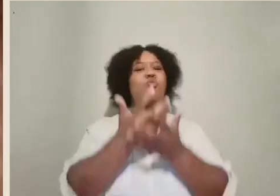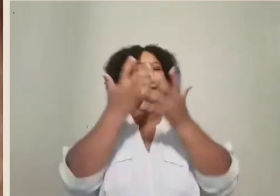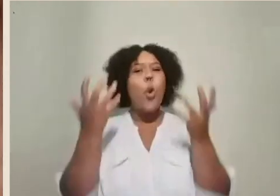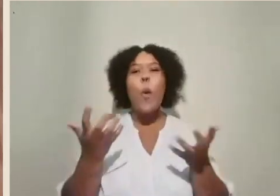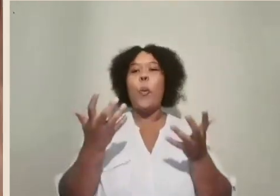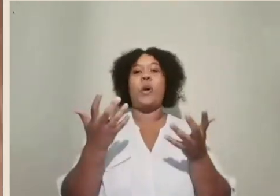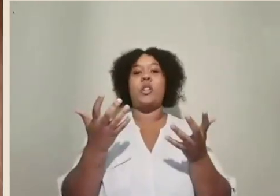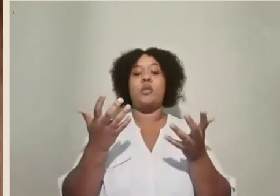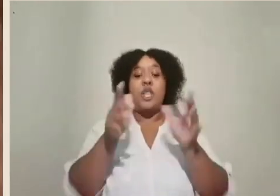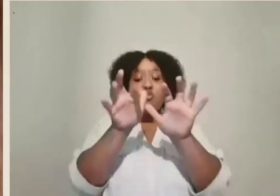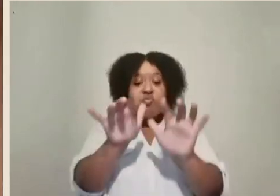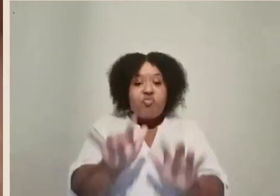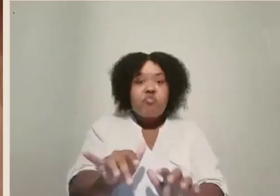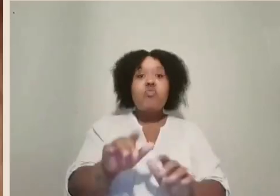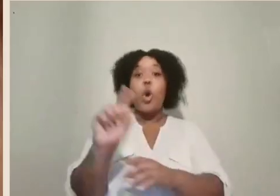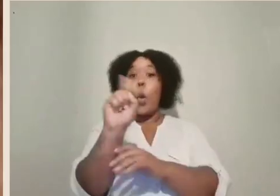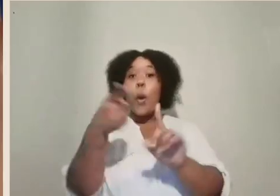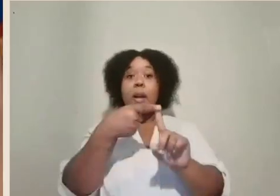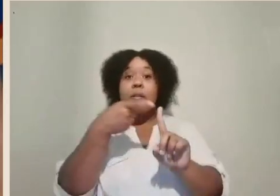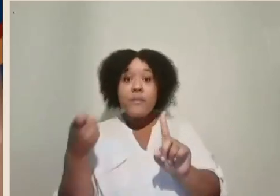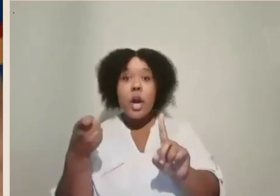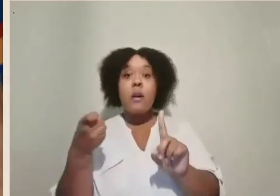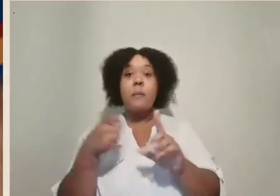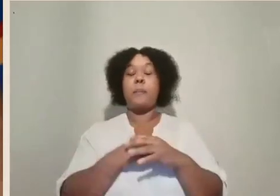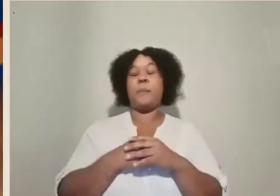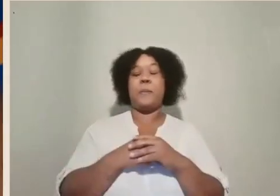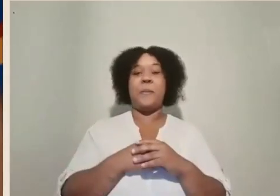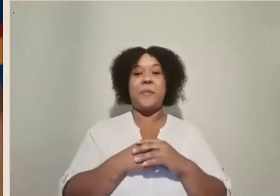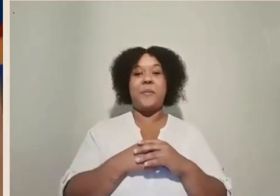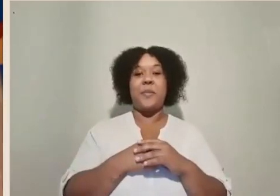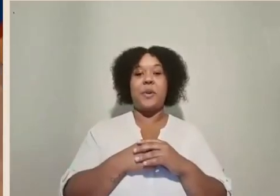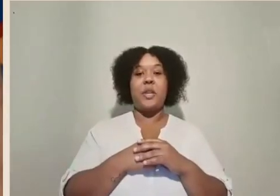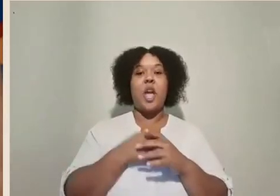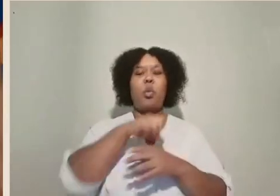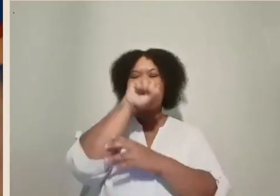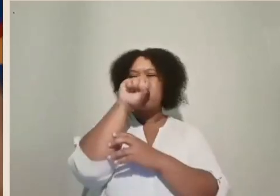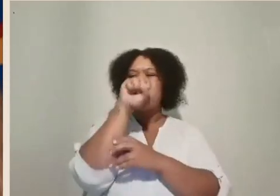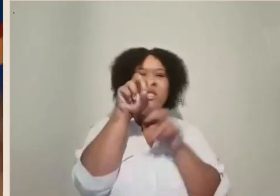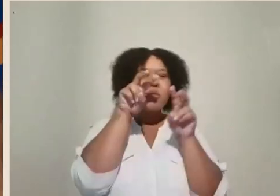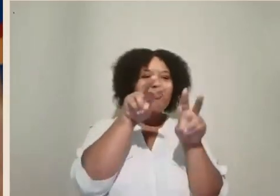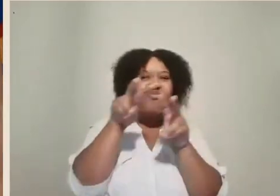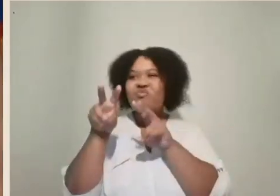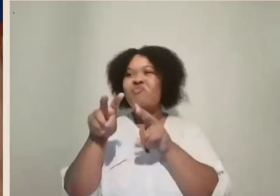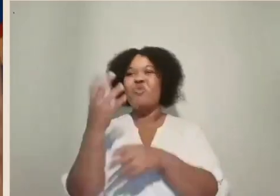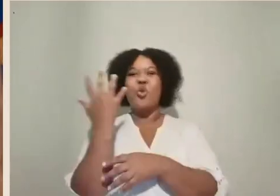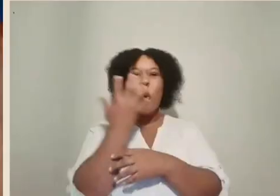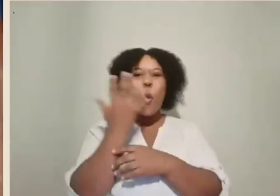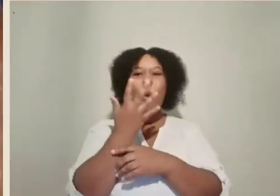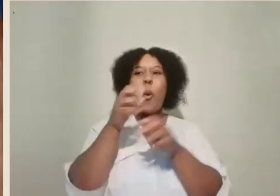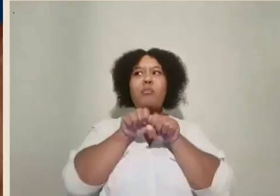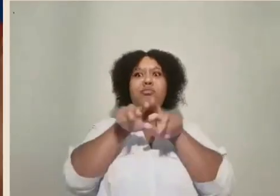free to drop in the chat where you are connecting from. We love seeing how global our community